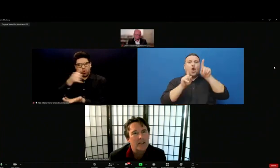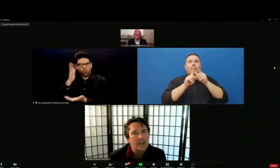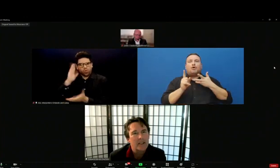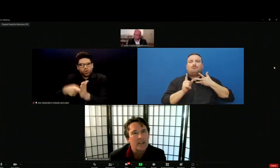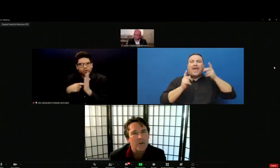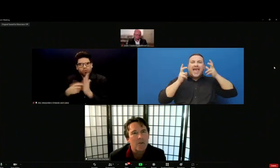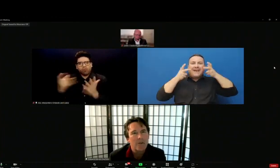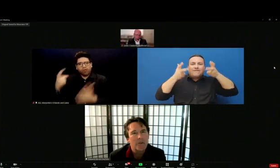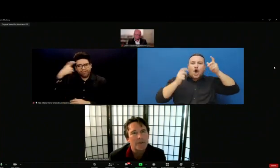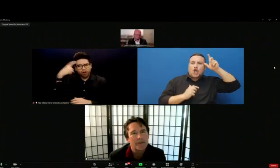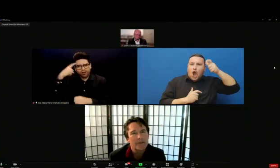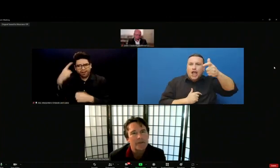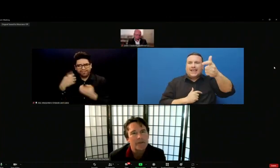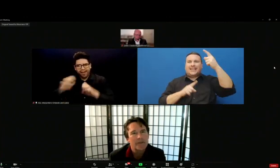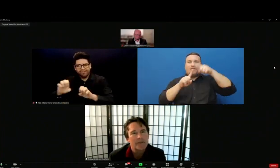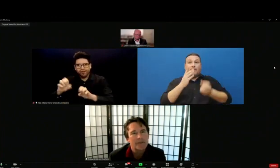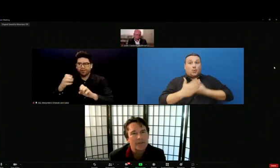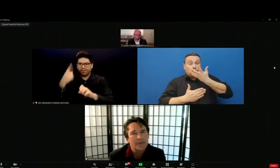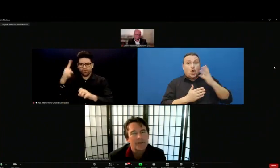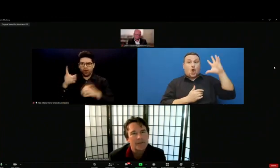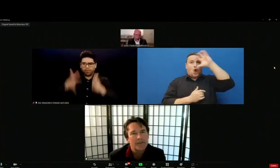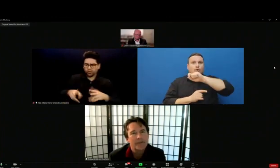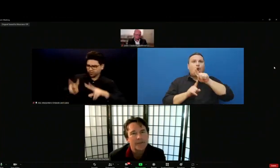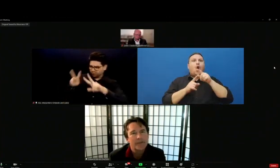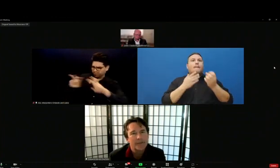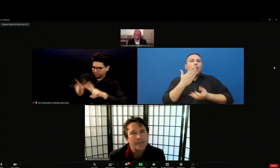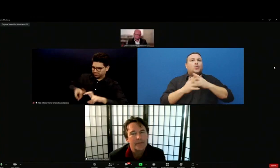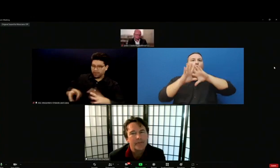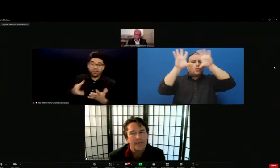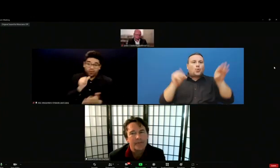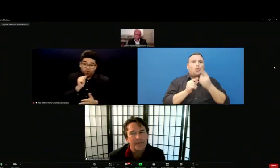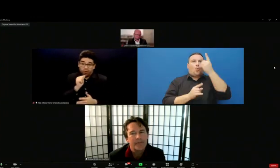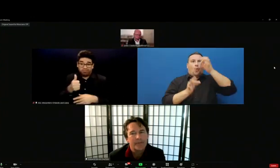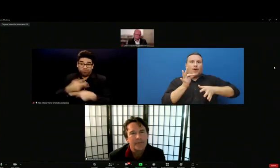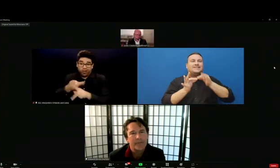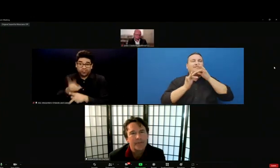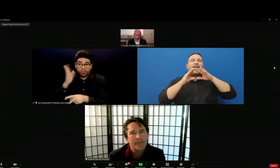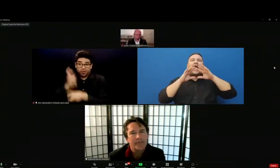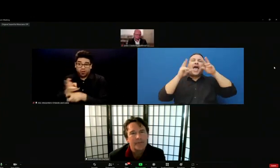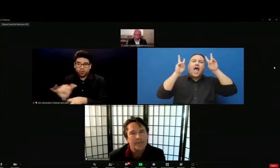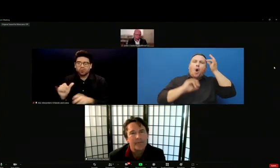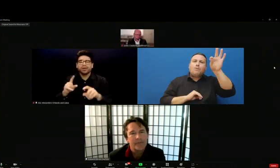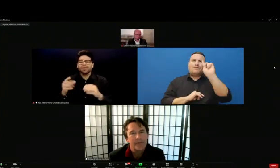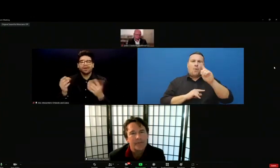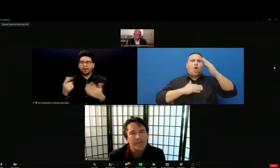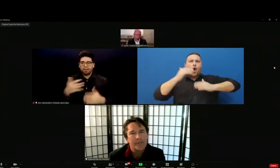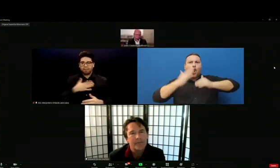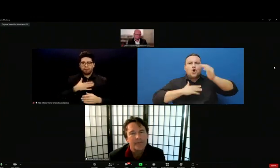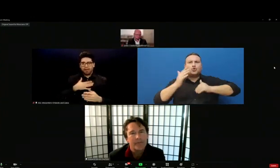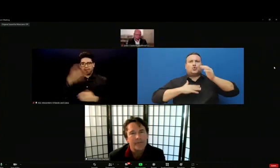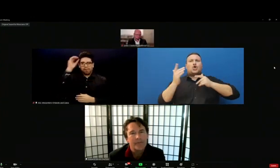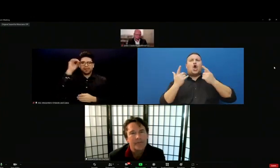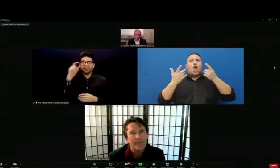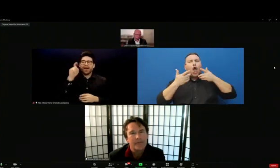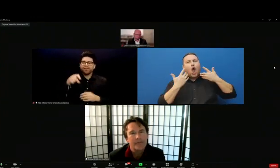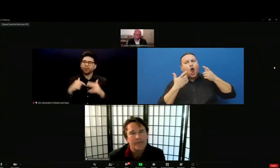production and comprehension, producing everything at once. So it is more about building and connecting information to each other. And